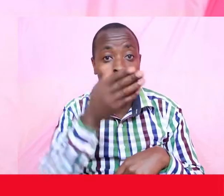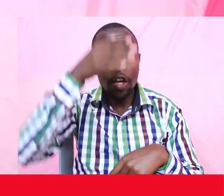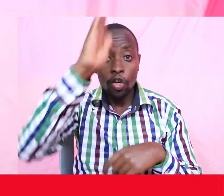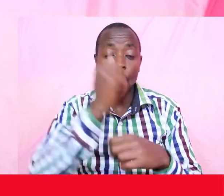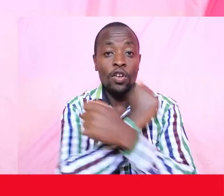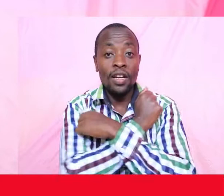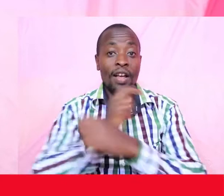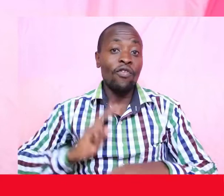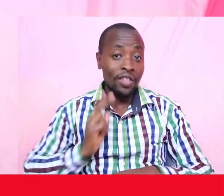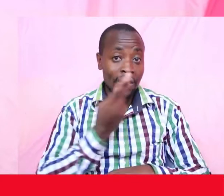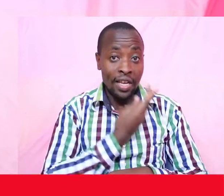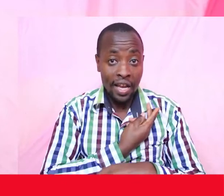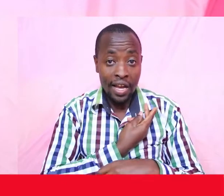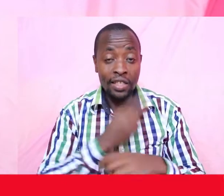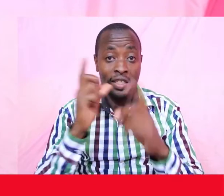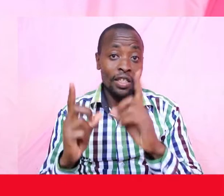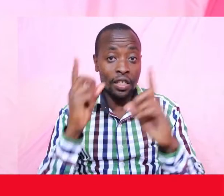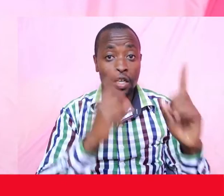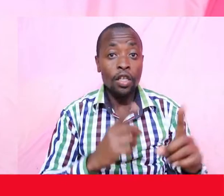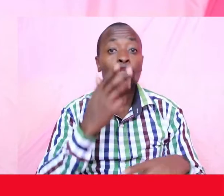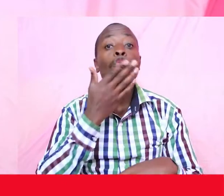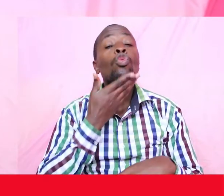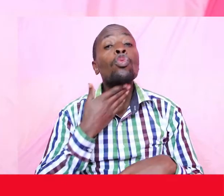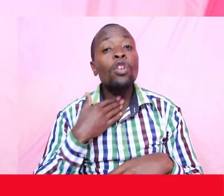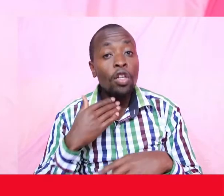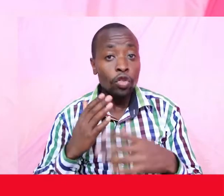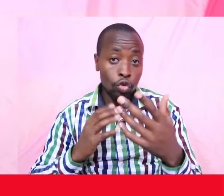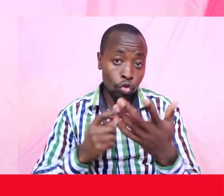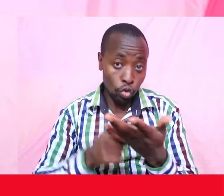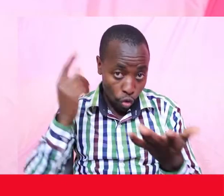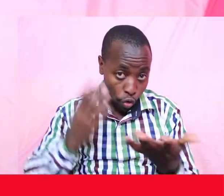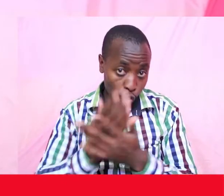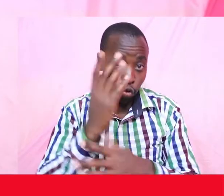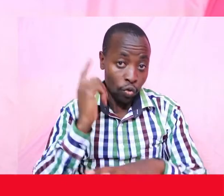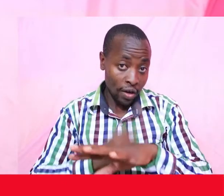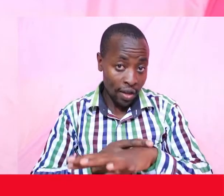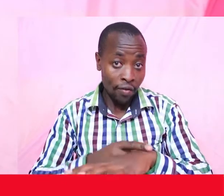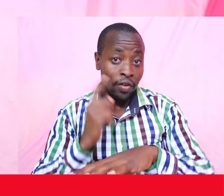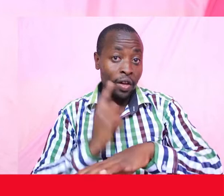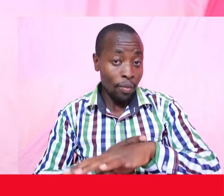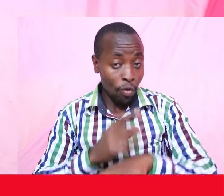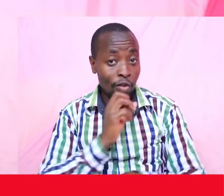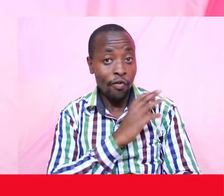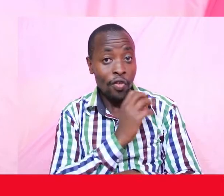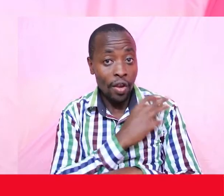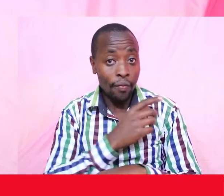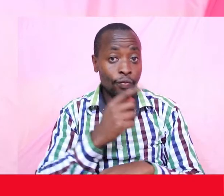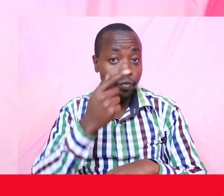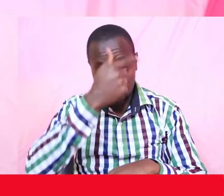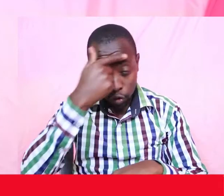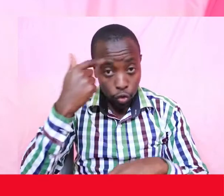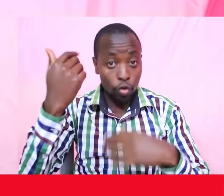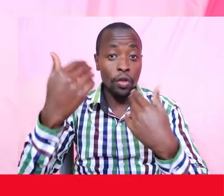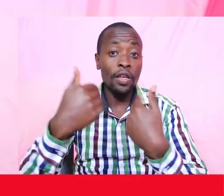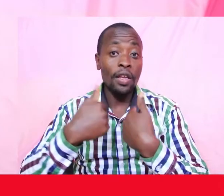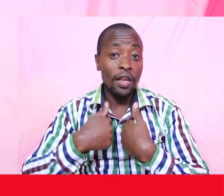he loves us, and he doesn't want us to go through life when we are scared, because he holds